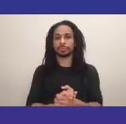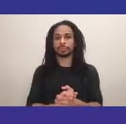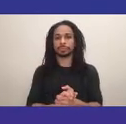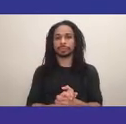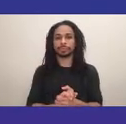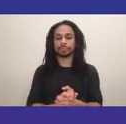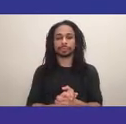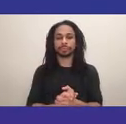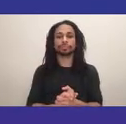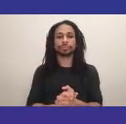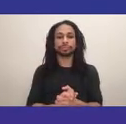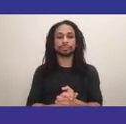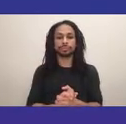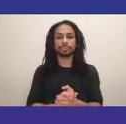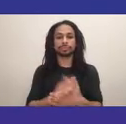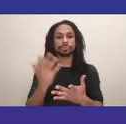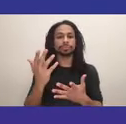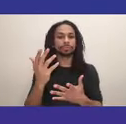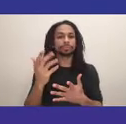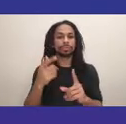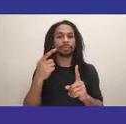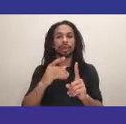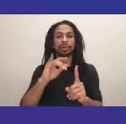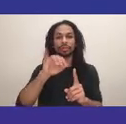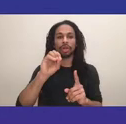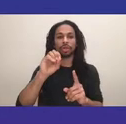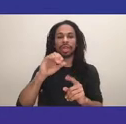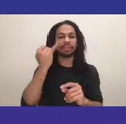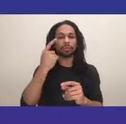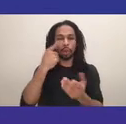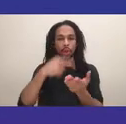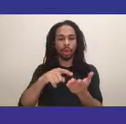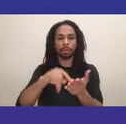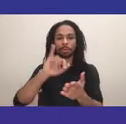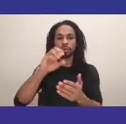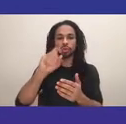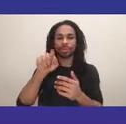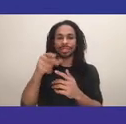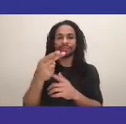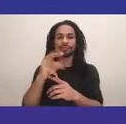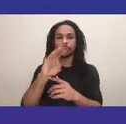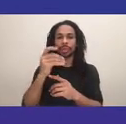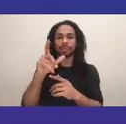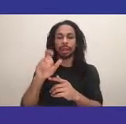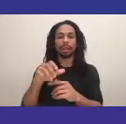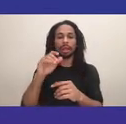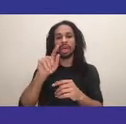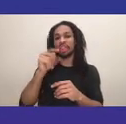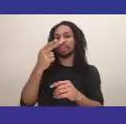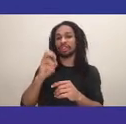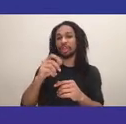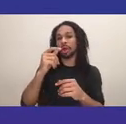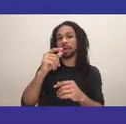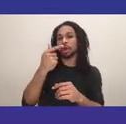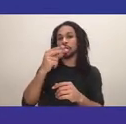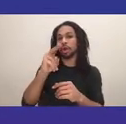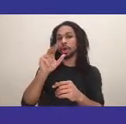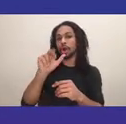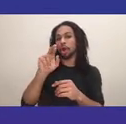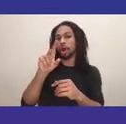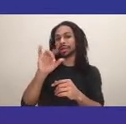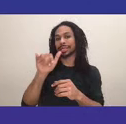Joseph Whittle, The Guardian, several of his indigenous photojournalist articles will